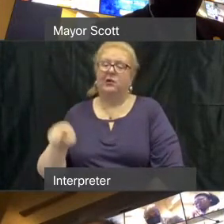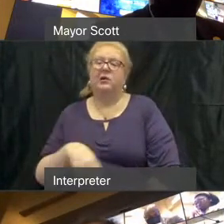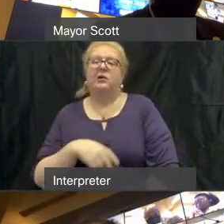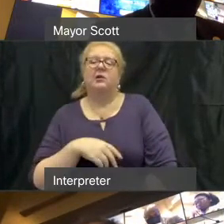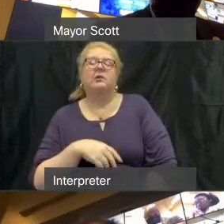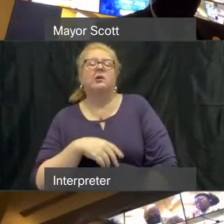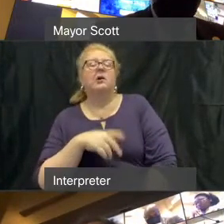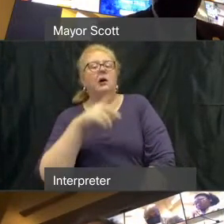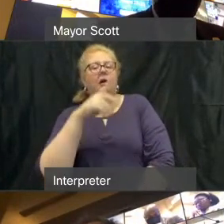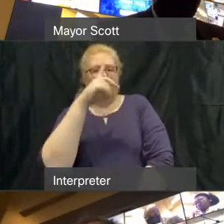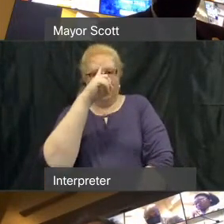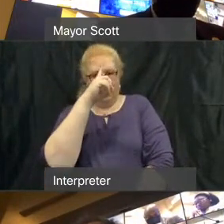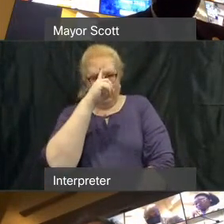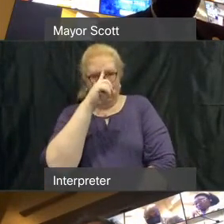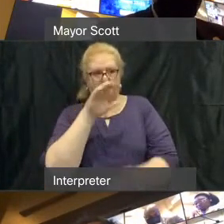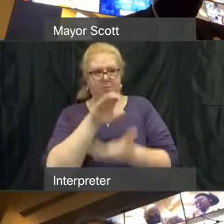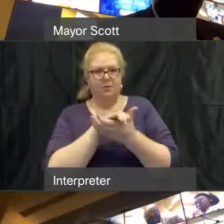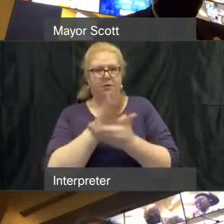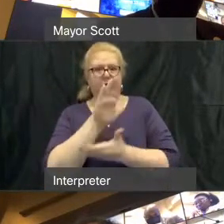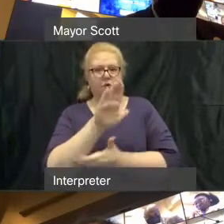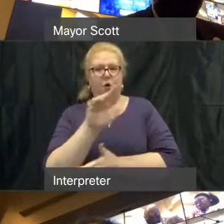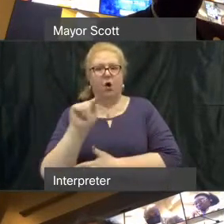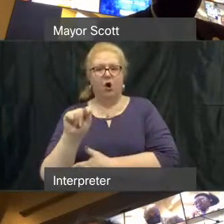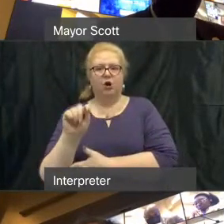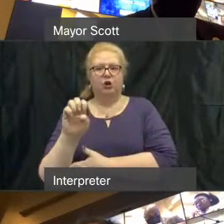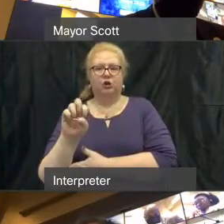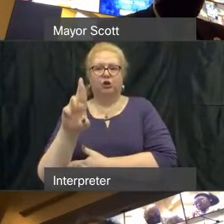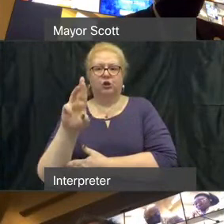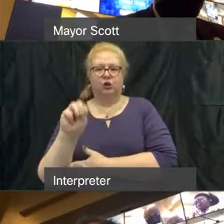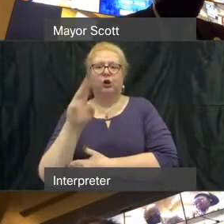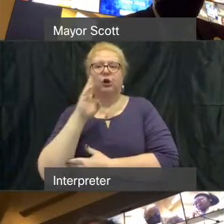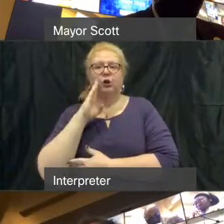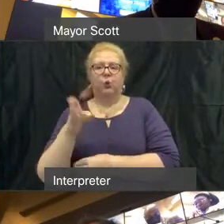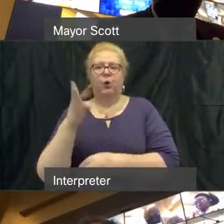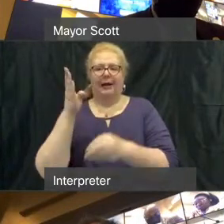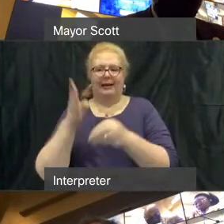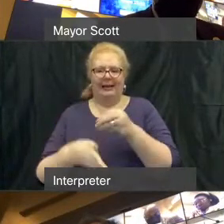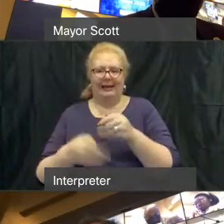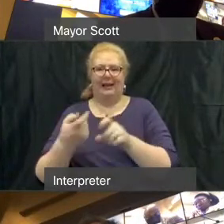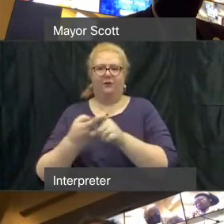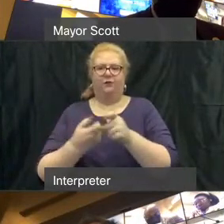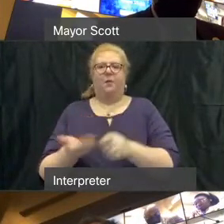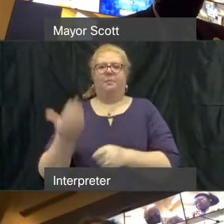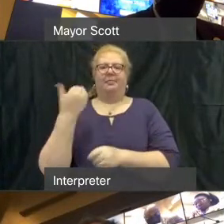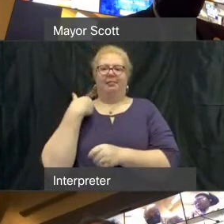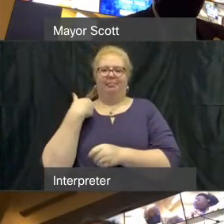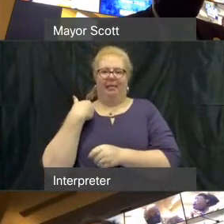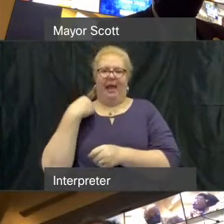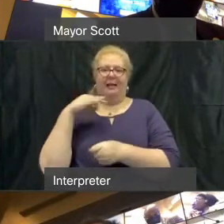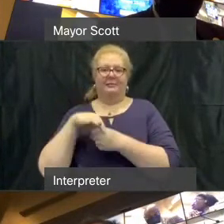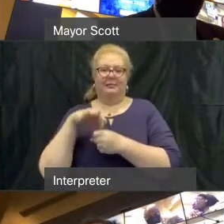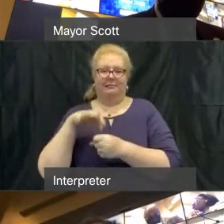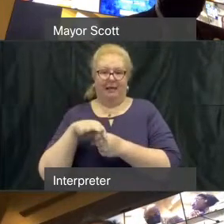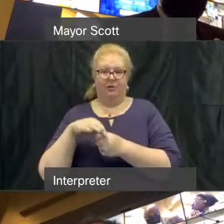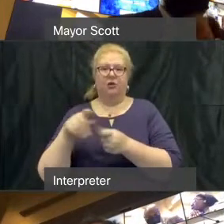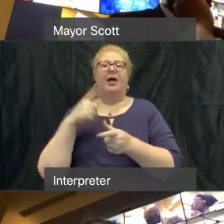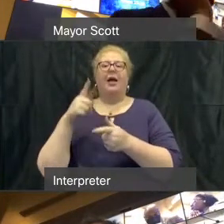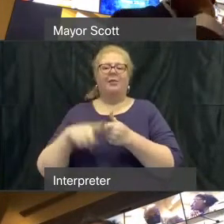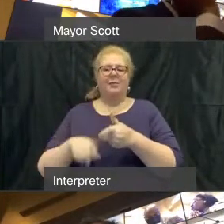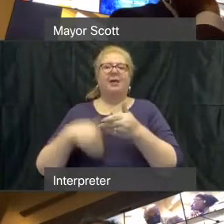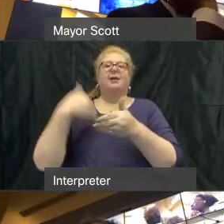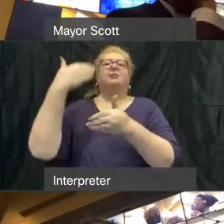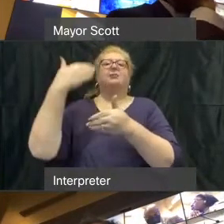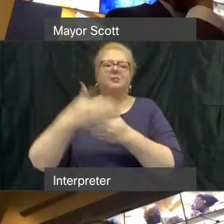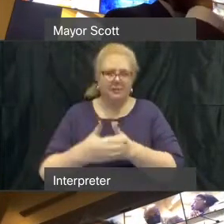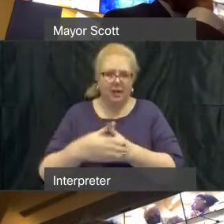read that your term would end from your last election, and then at the next election, you would